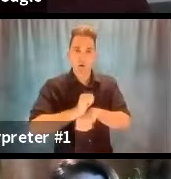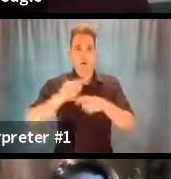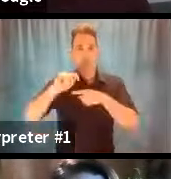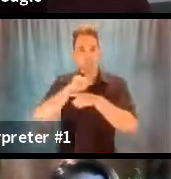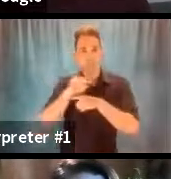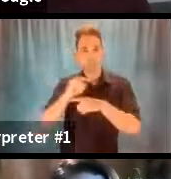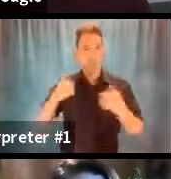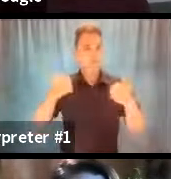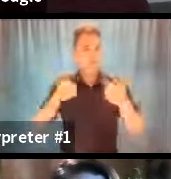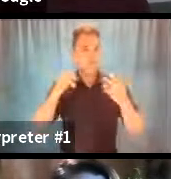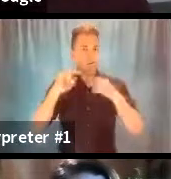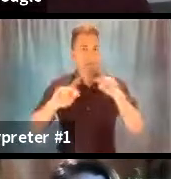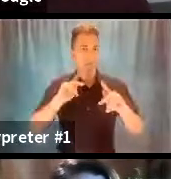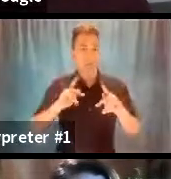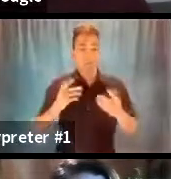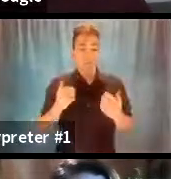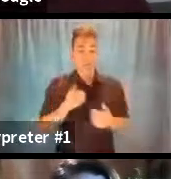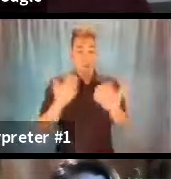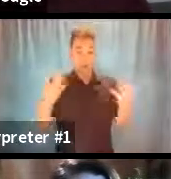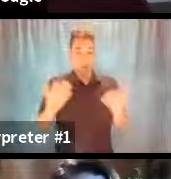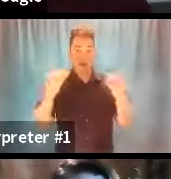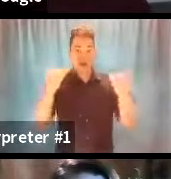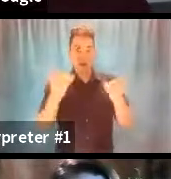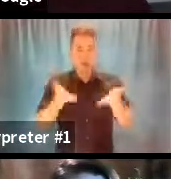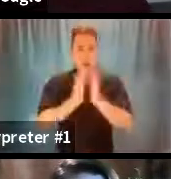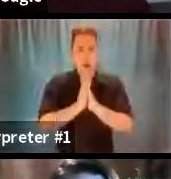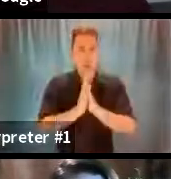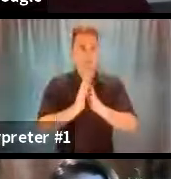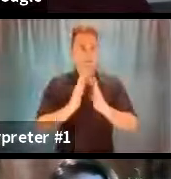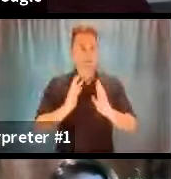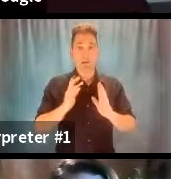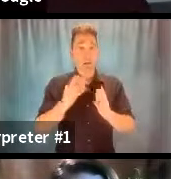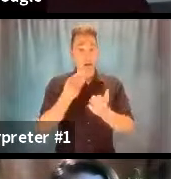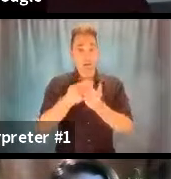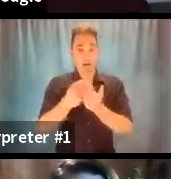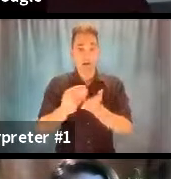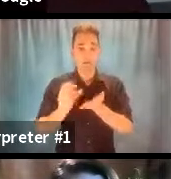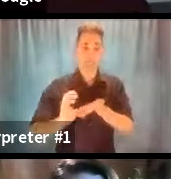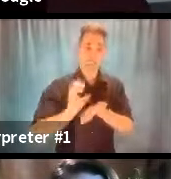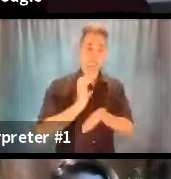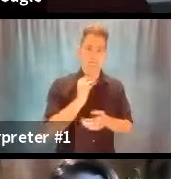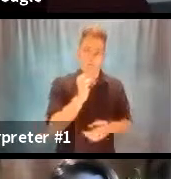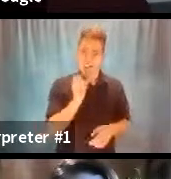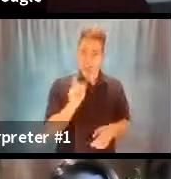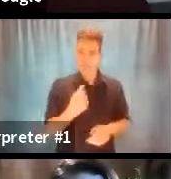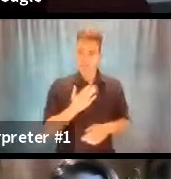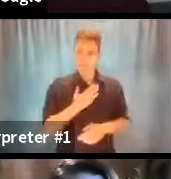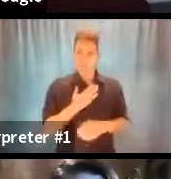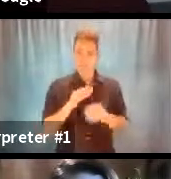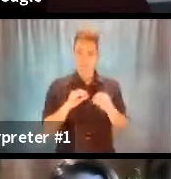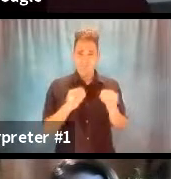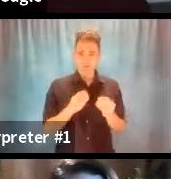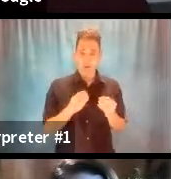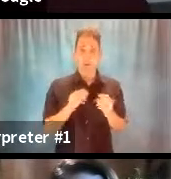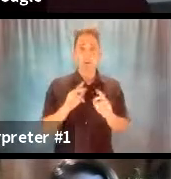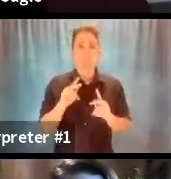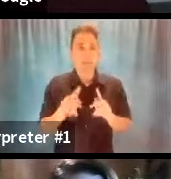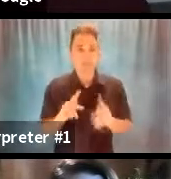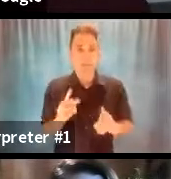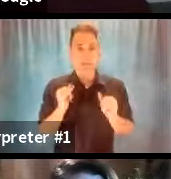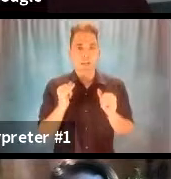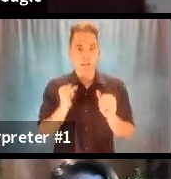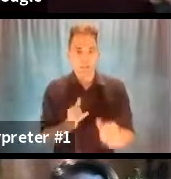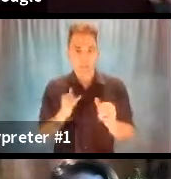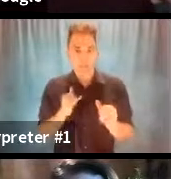I am here today to ask you to put money in this budget, not just for our organization, but for people like us who